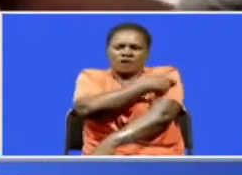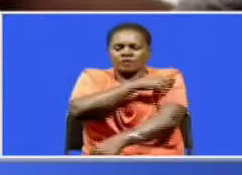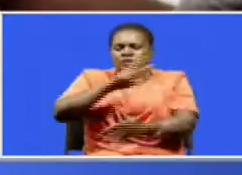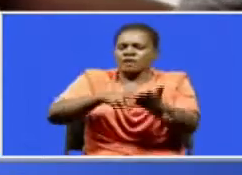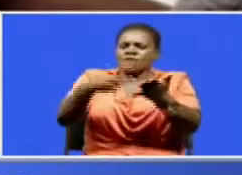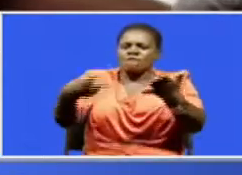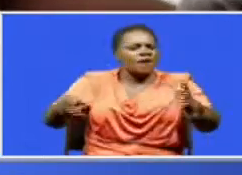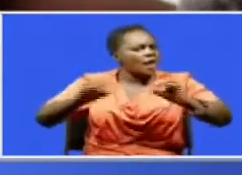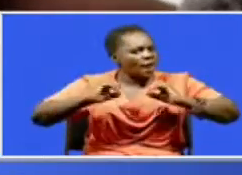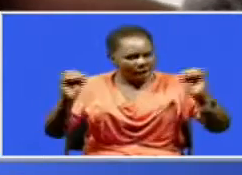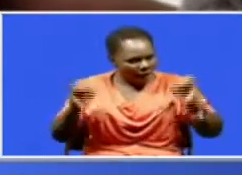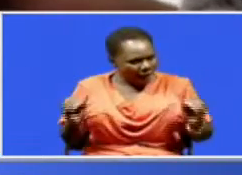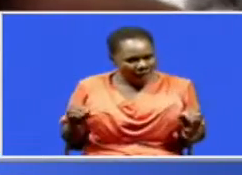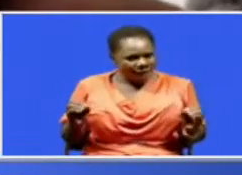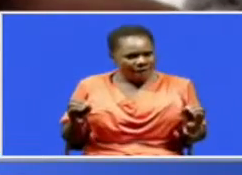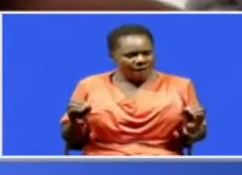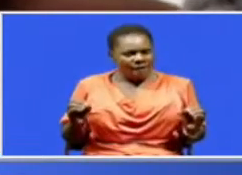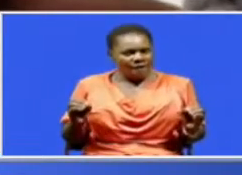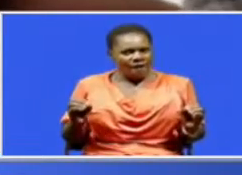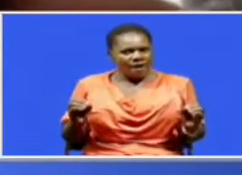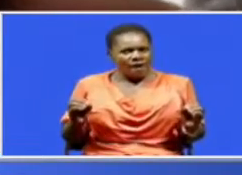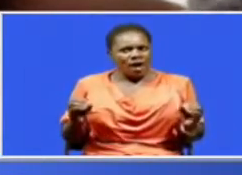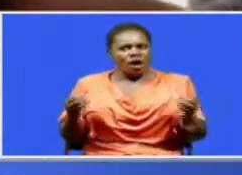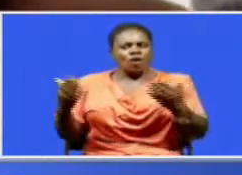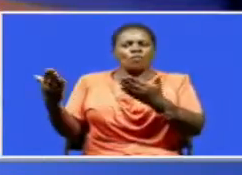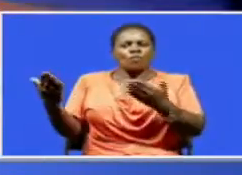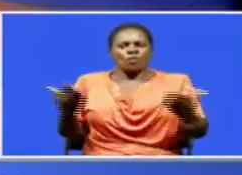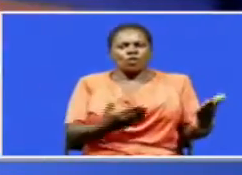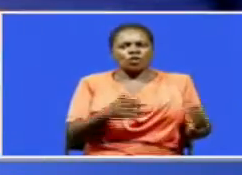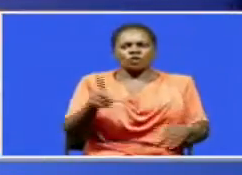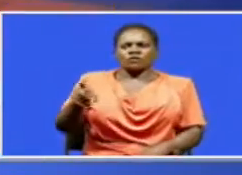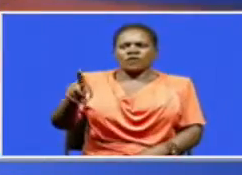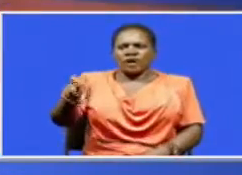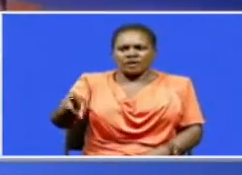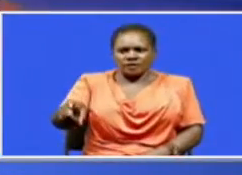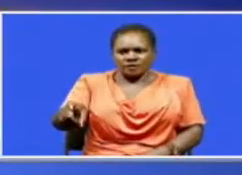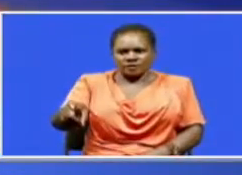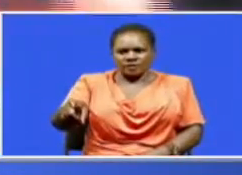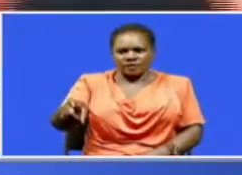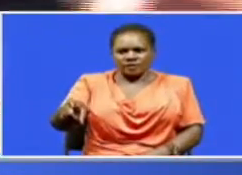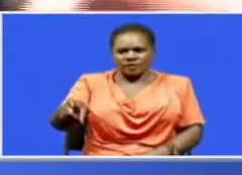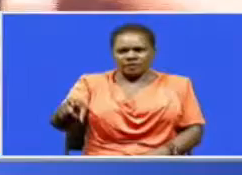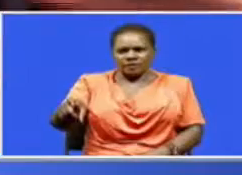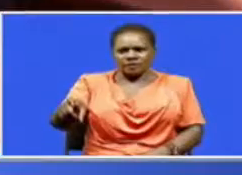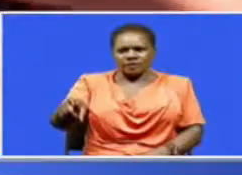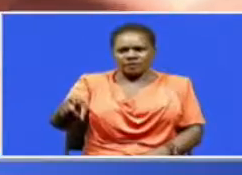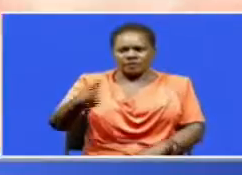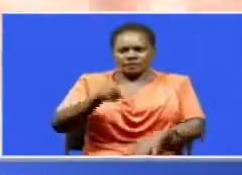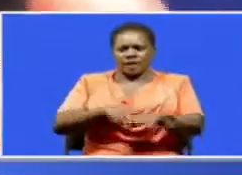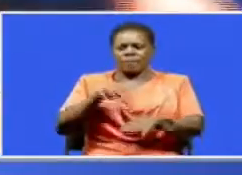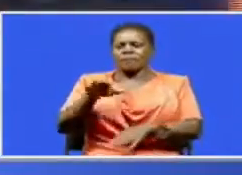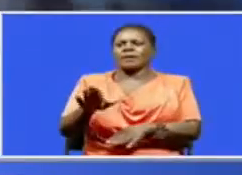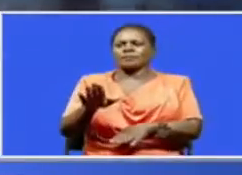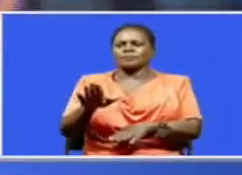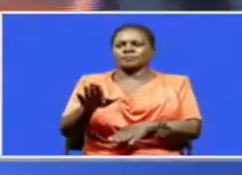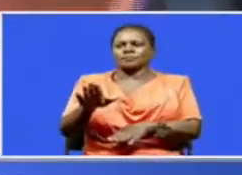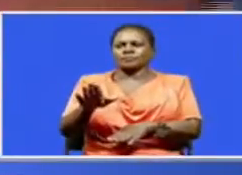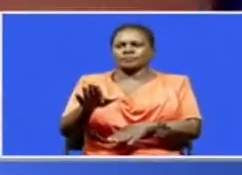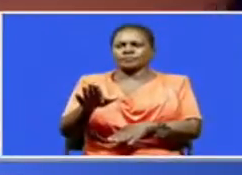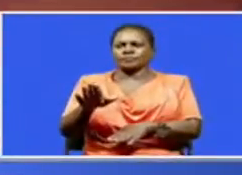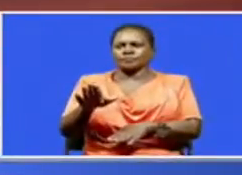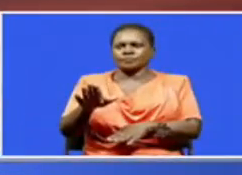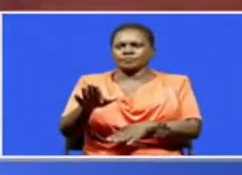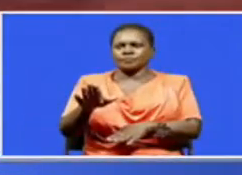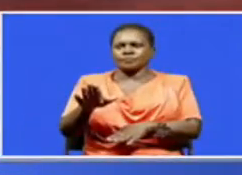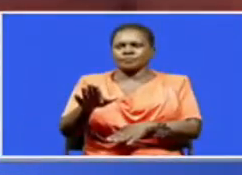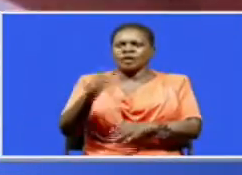fail, so to speak. He actually got the virus as he was vaccinated, or during that period when the vaccine was still